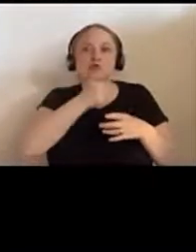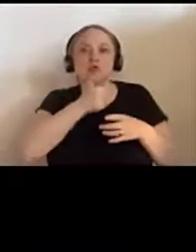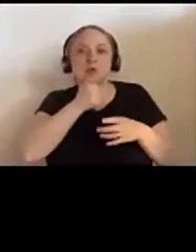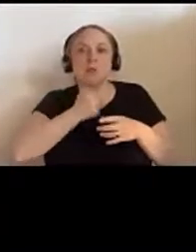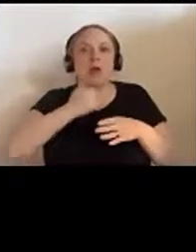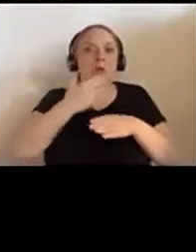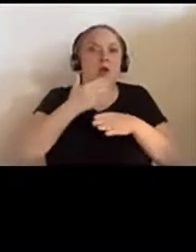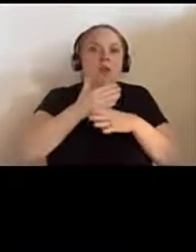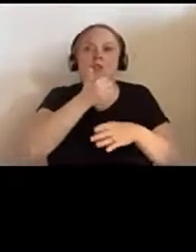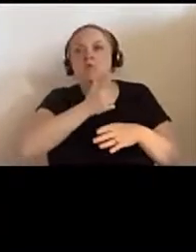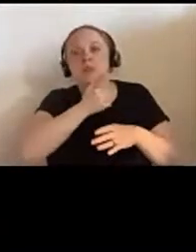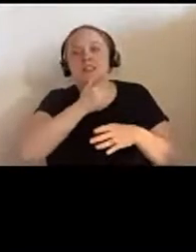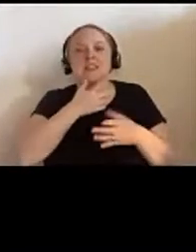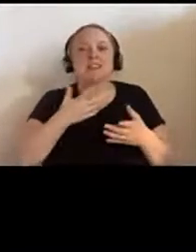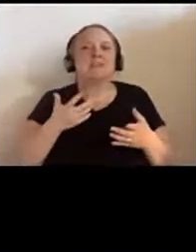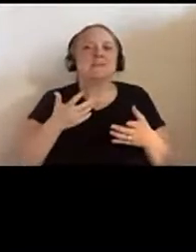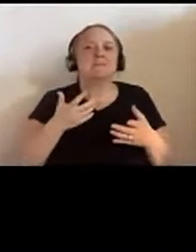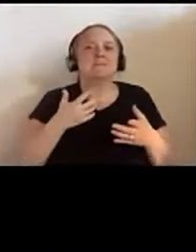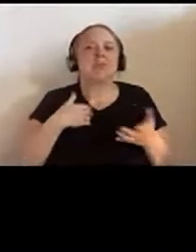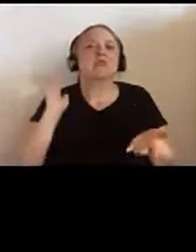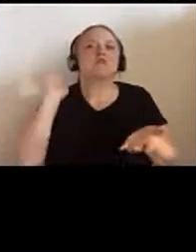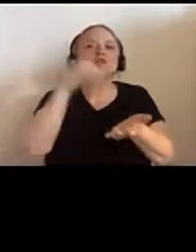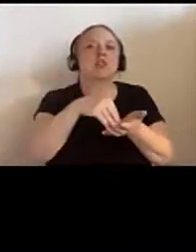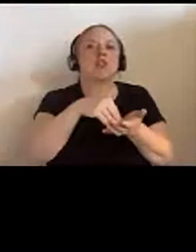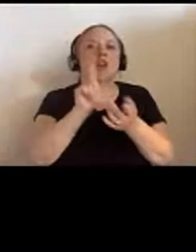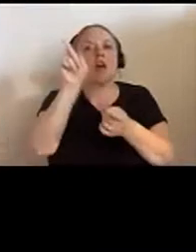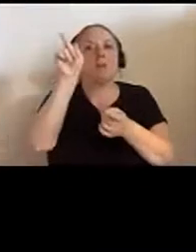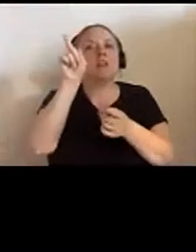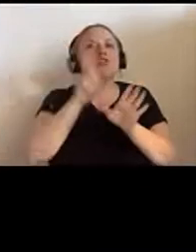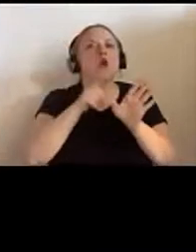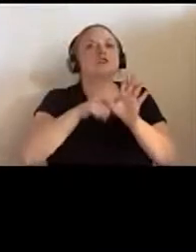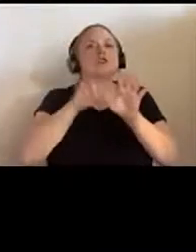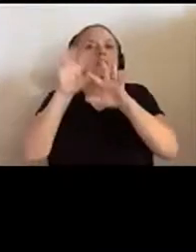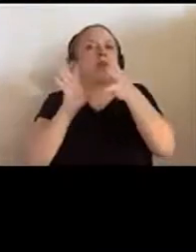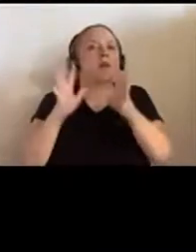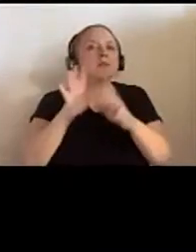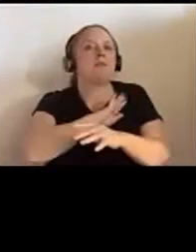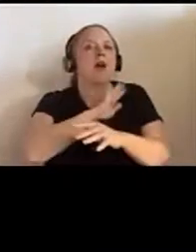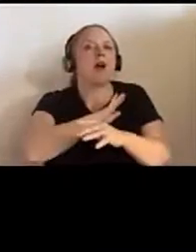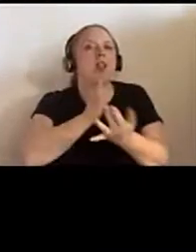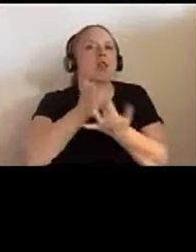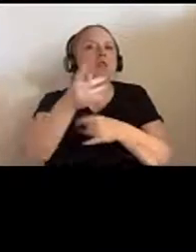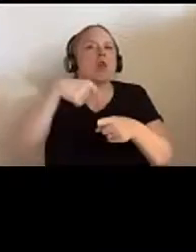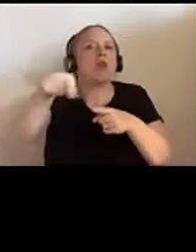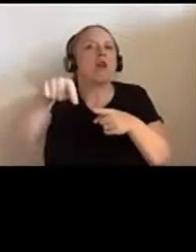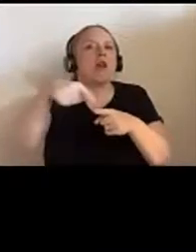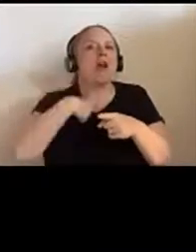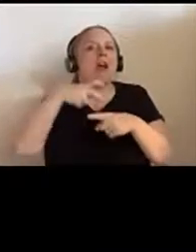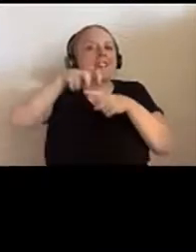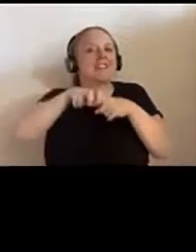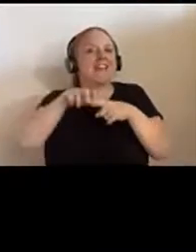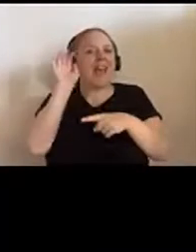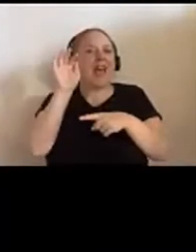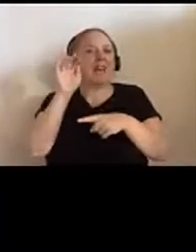So even now with return up at Yorkshire Sculpture Park, during the week, you know, I sit on a bench outside and people don't